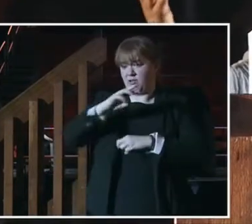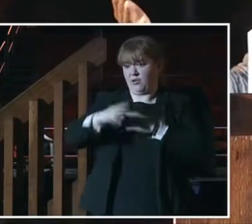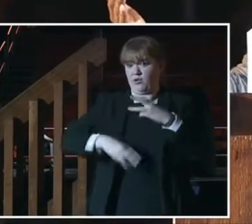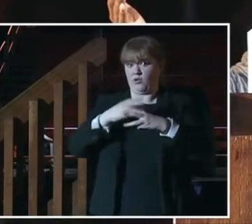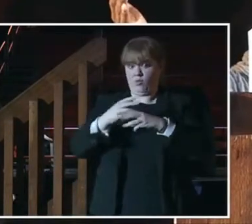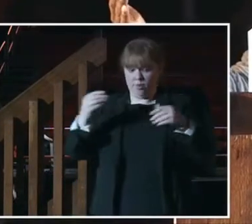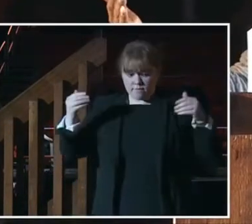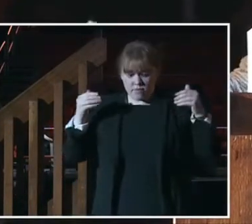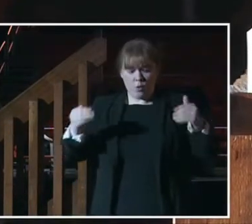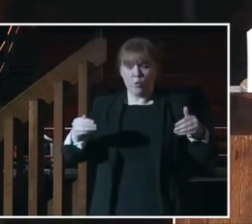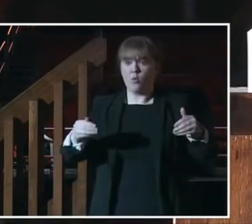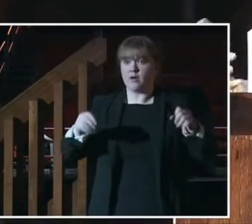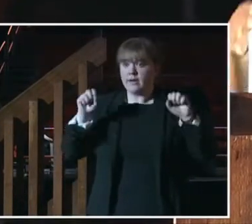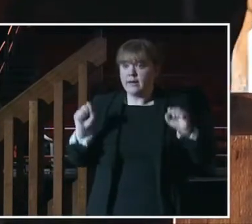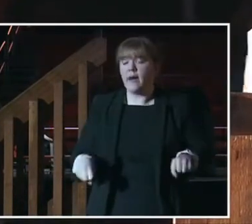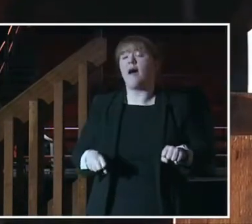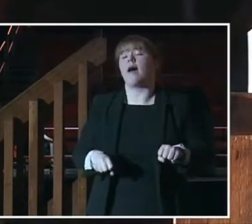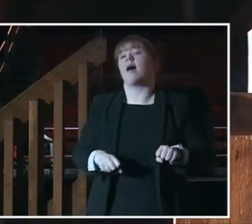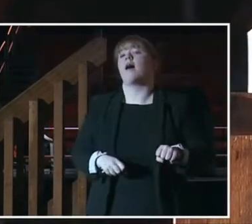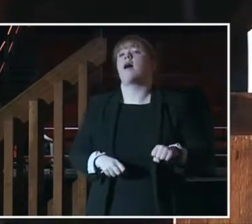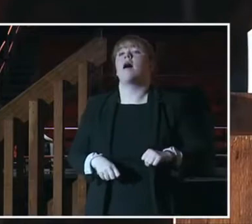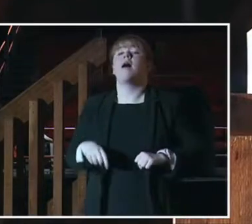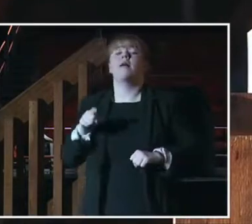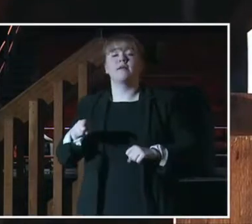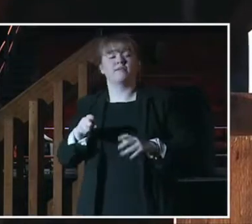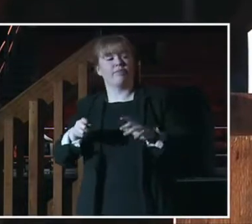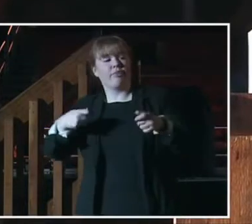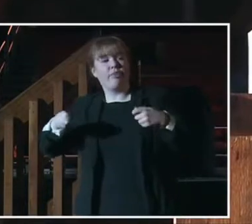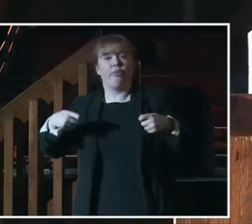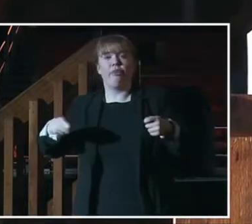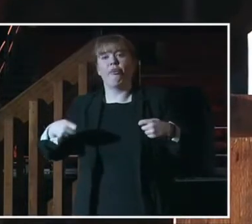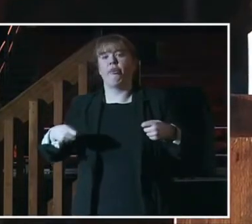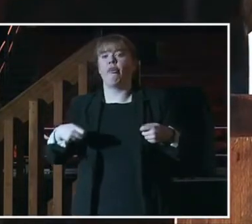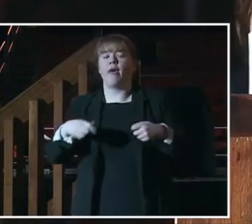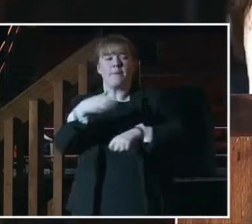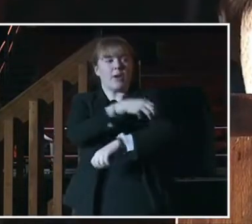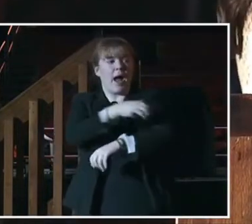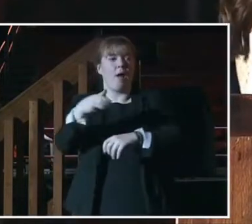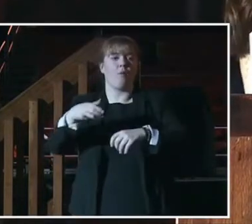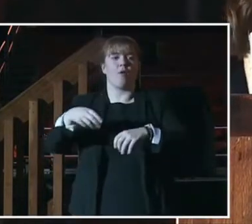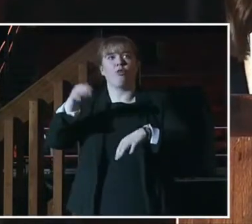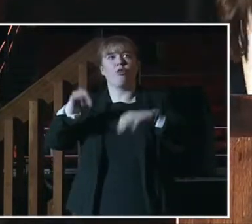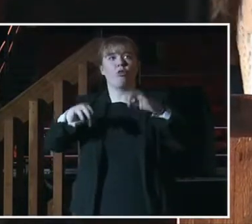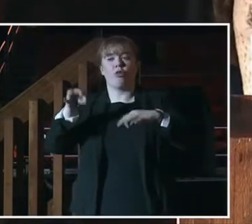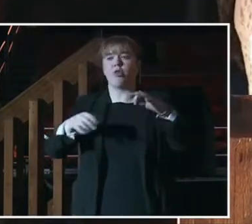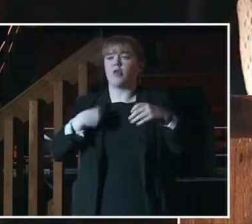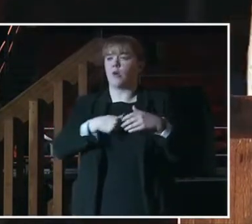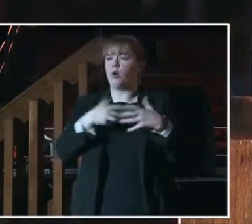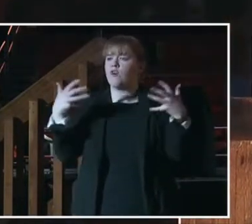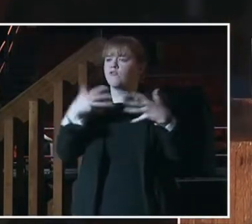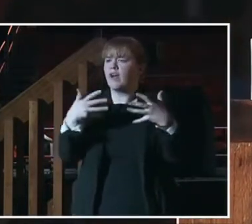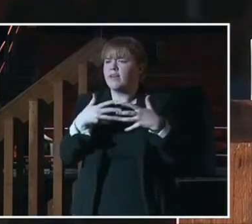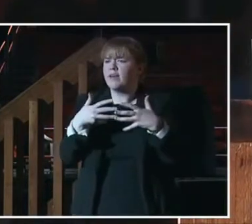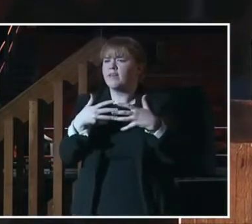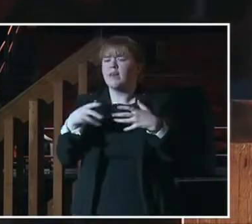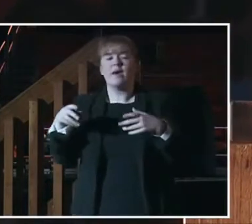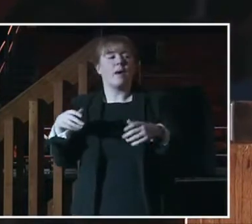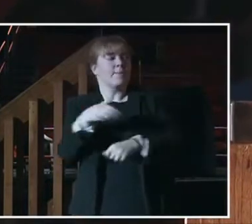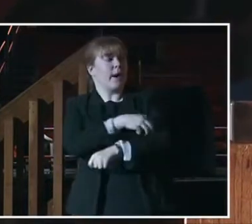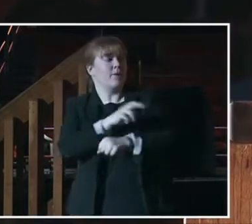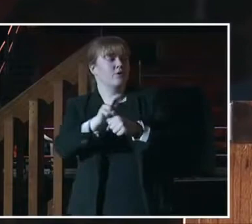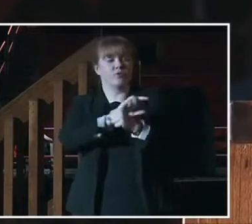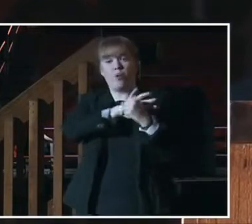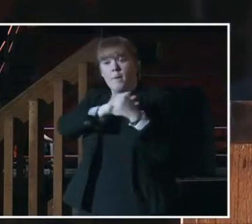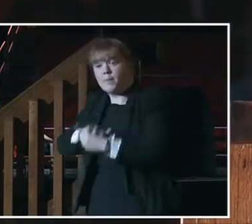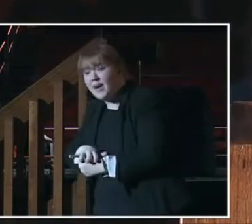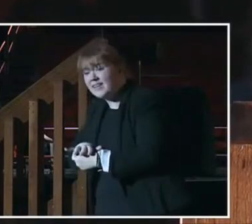forward. Forward. But it's been the manipulation of power we're afraid of. Power has been used to oppress, and so